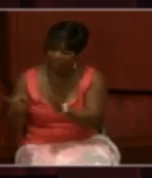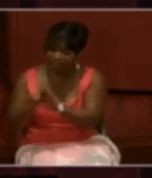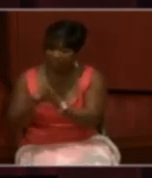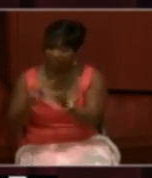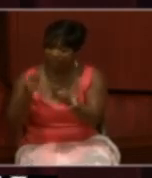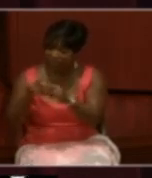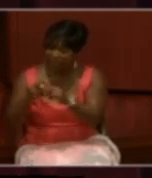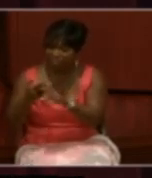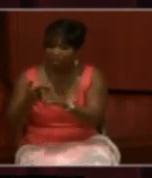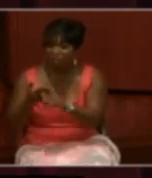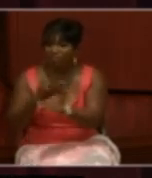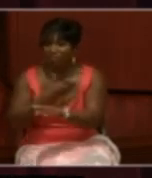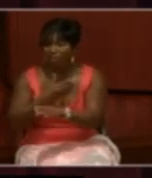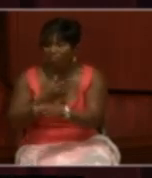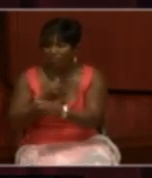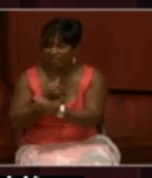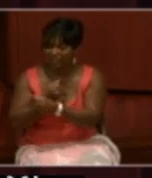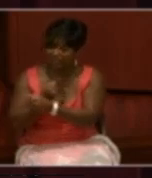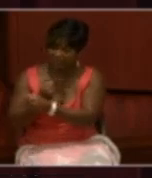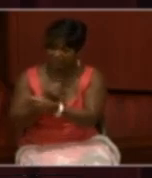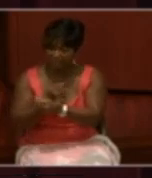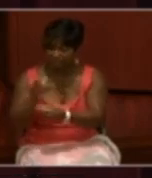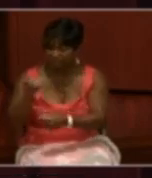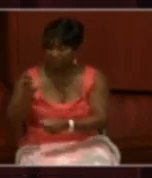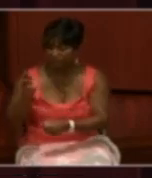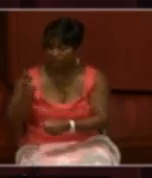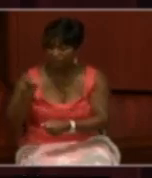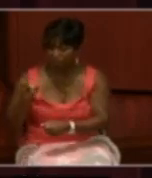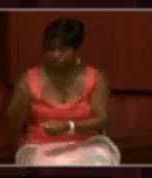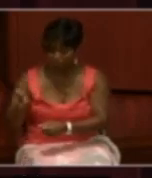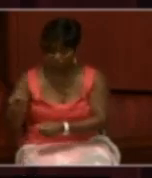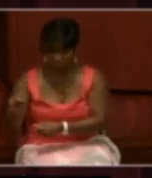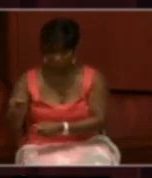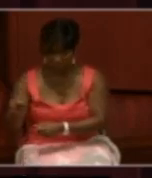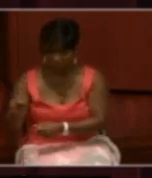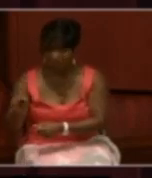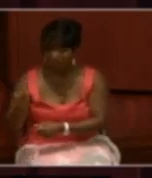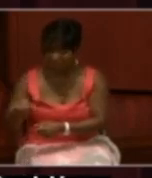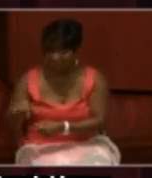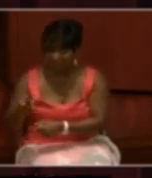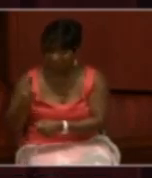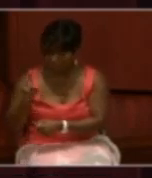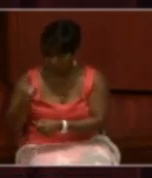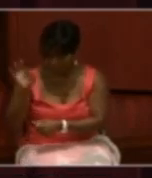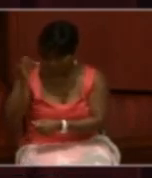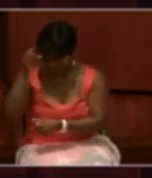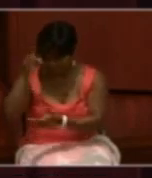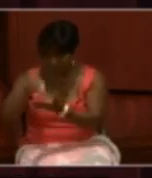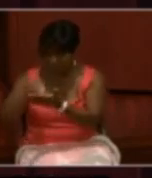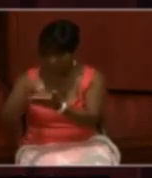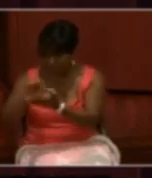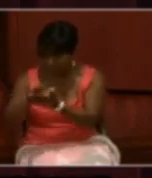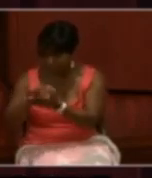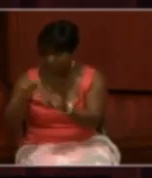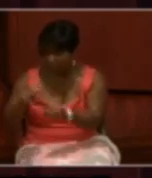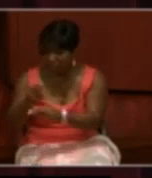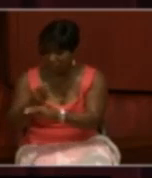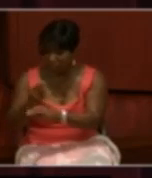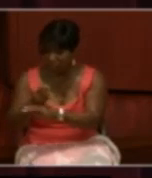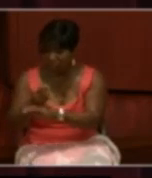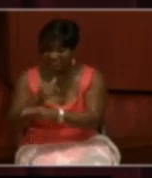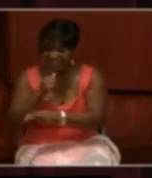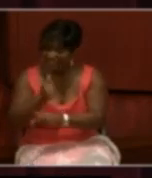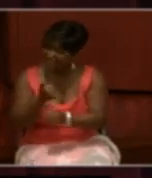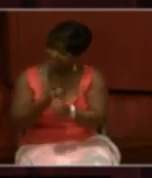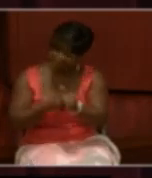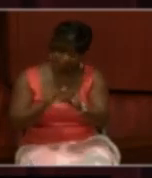names of former slaveholders. It's one of those few pieces of federal records that you can use to do so. So not in every